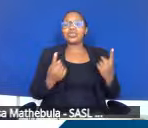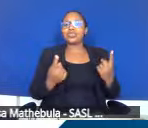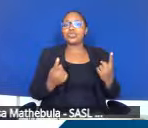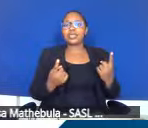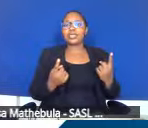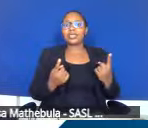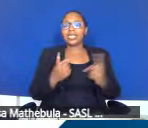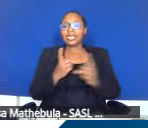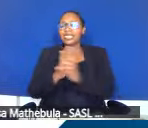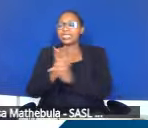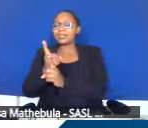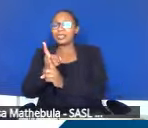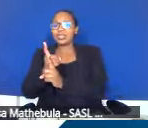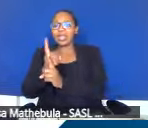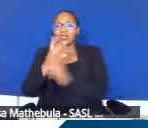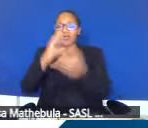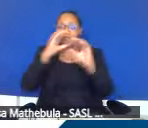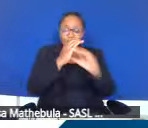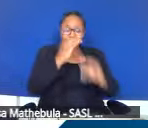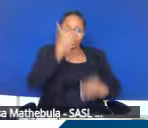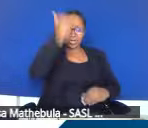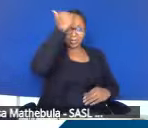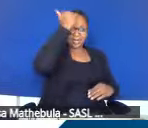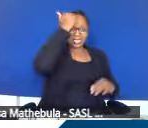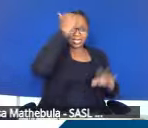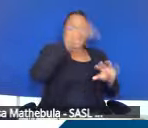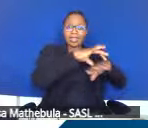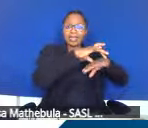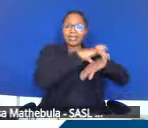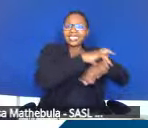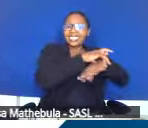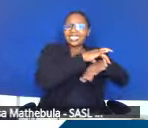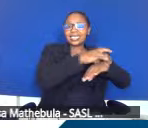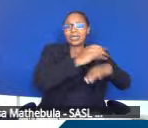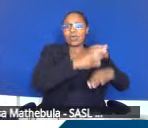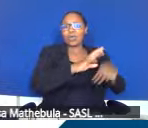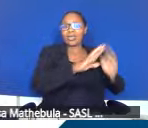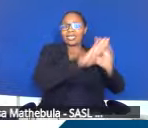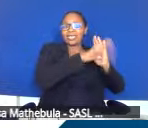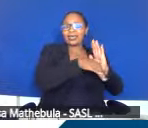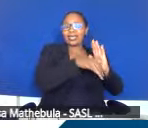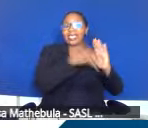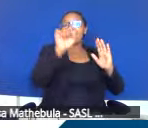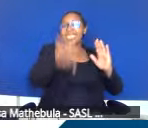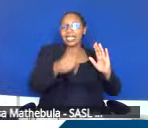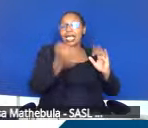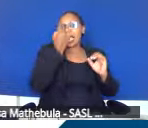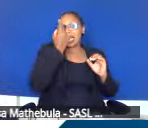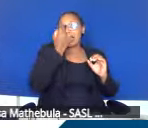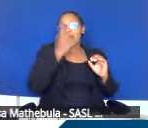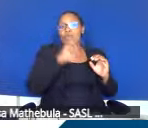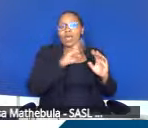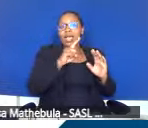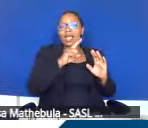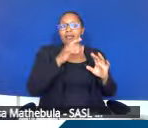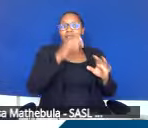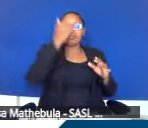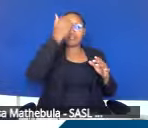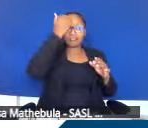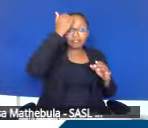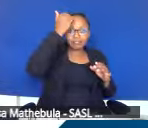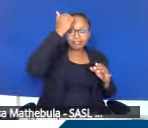neurologist? Yes, agreed that because of the multiple sclerosis, there is a